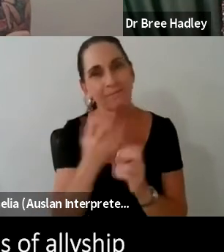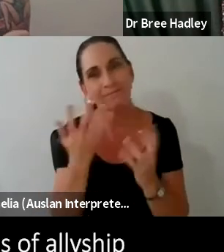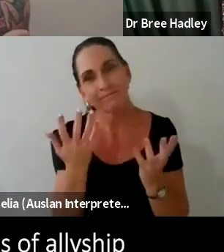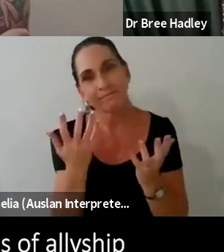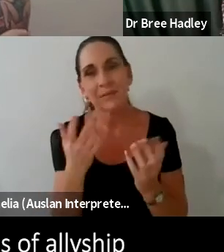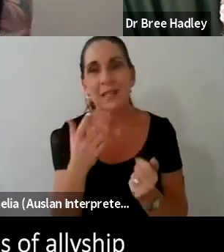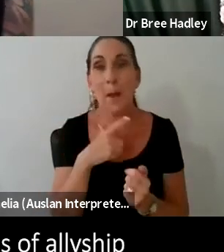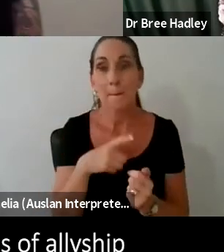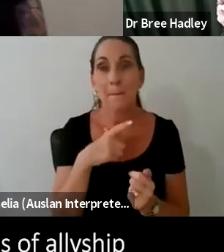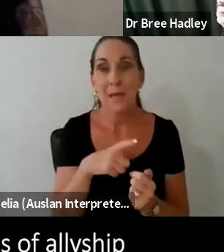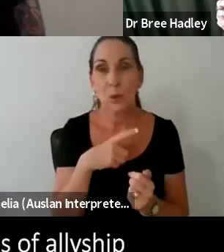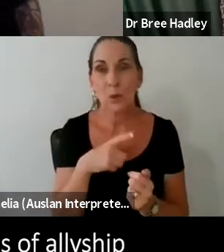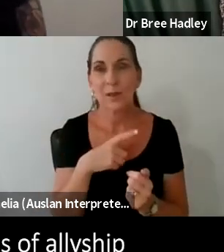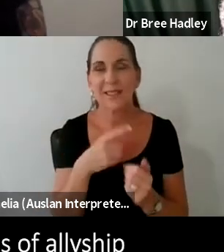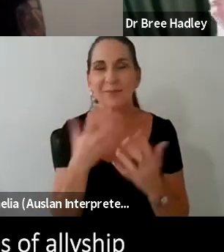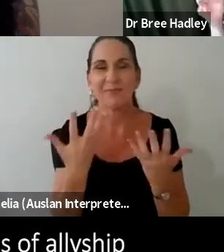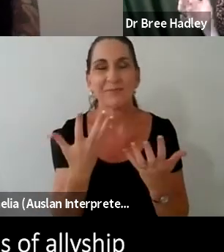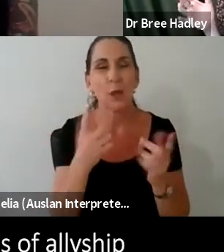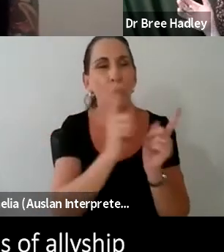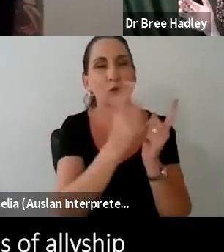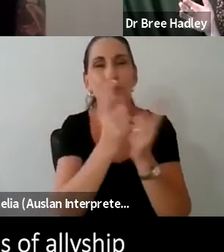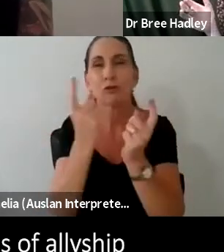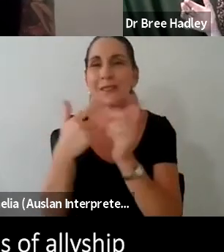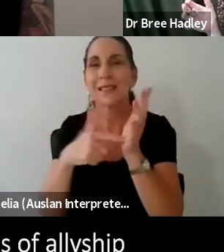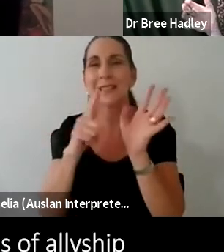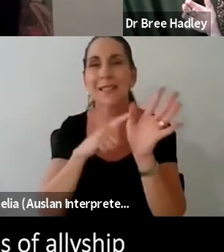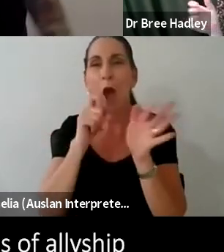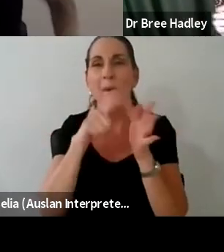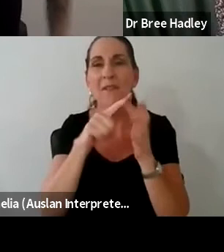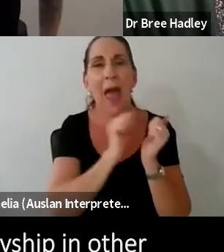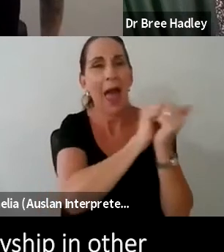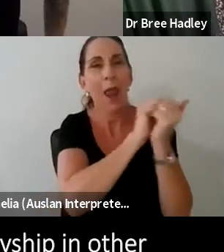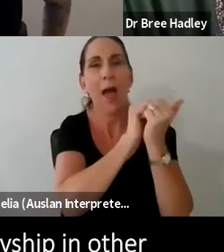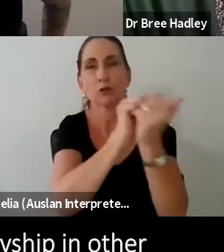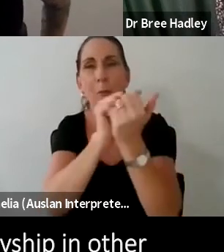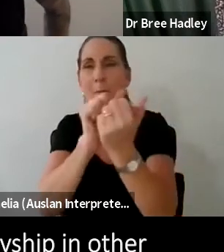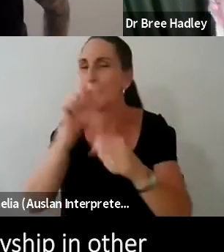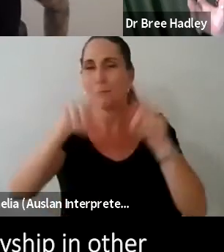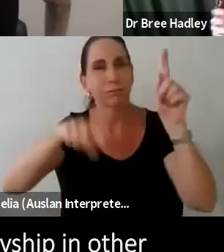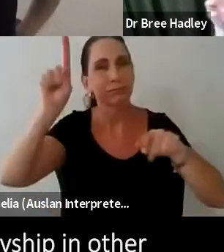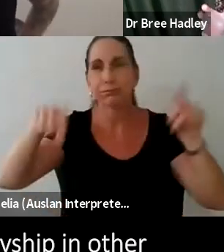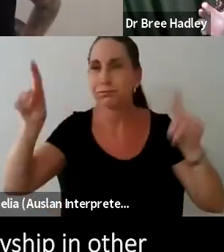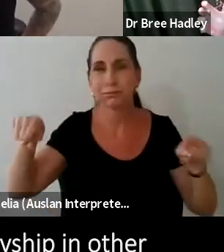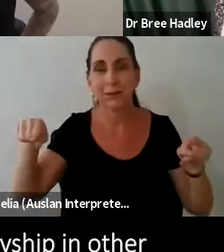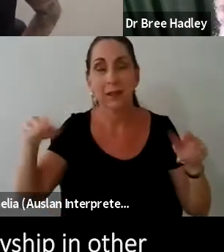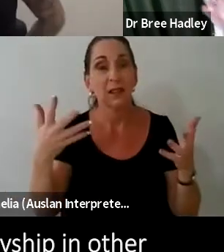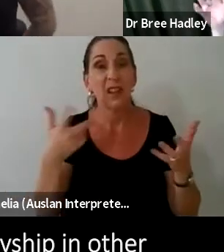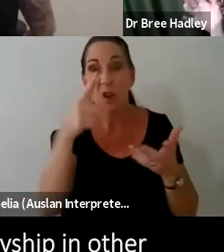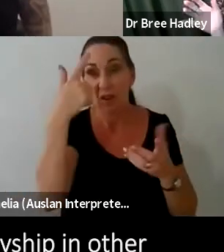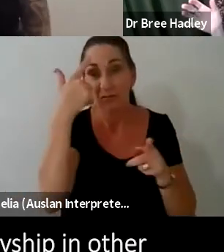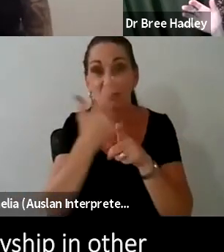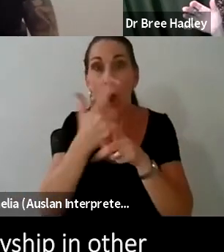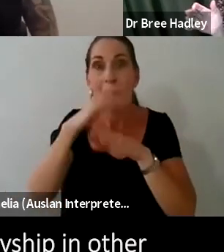because the types of allyship are many and varied in the creative space. If you talk about allyship in